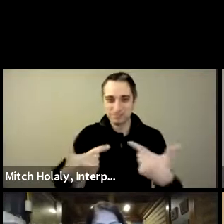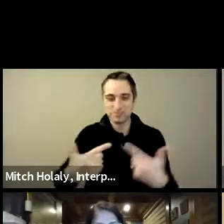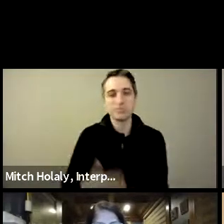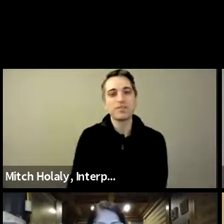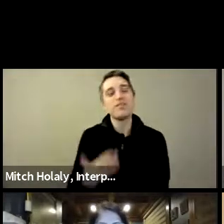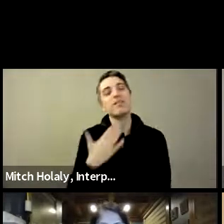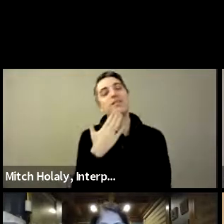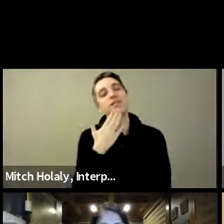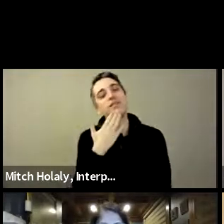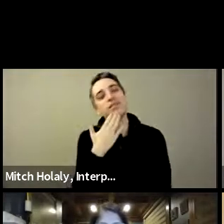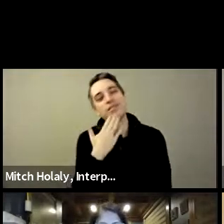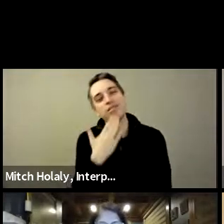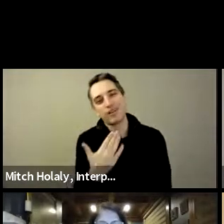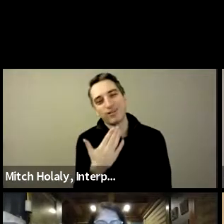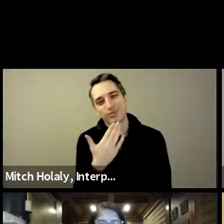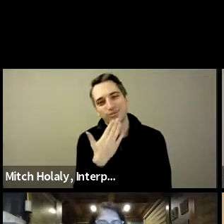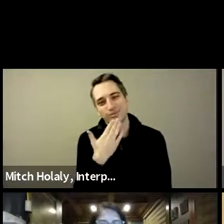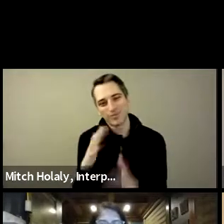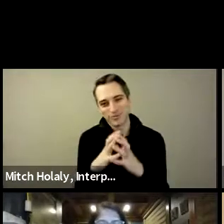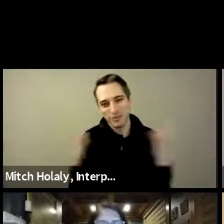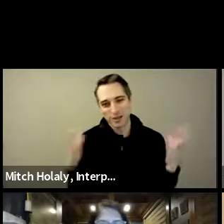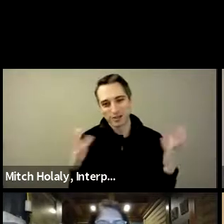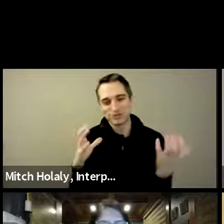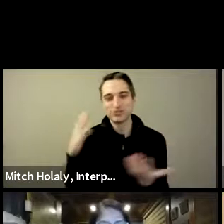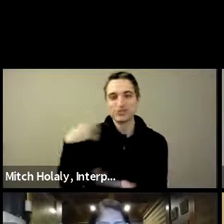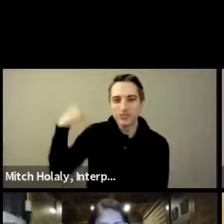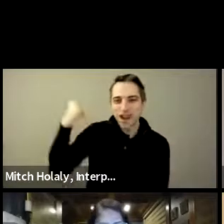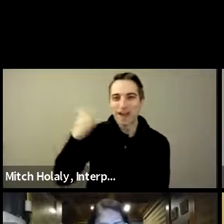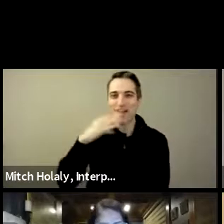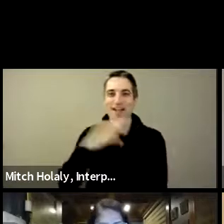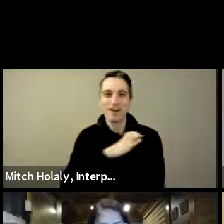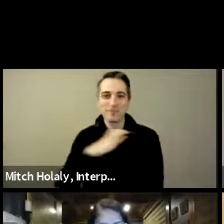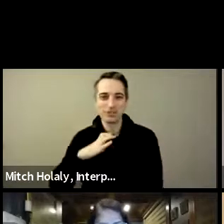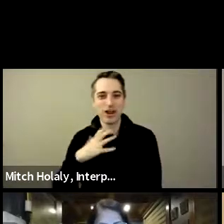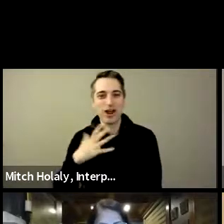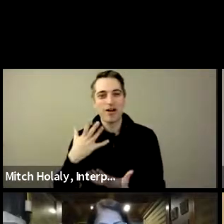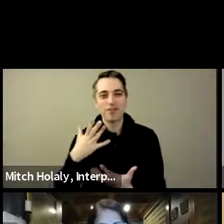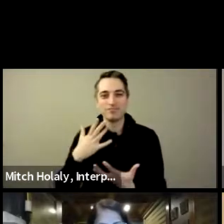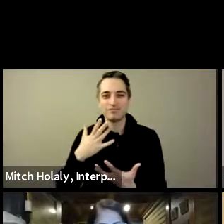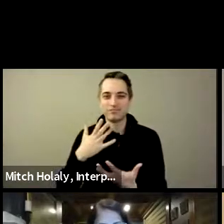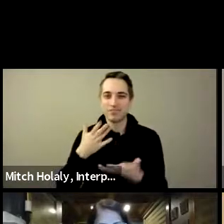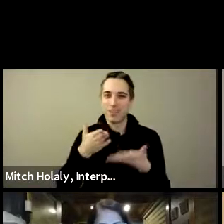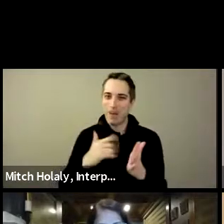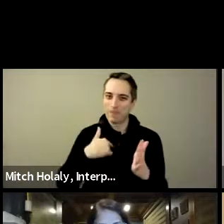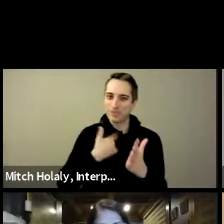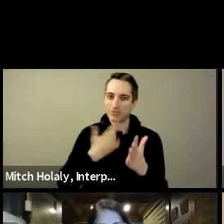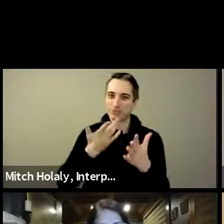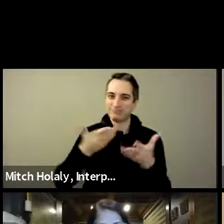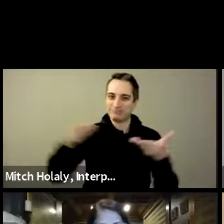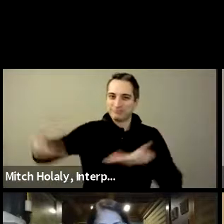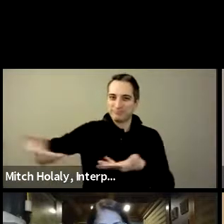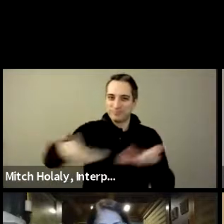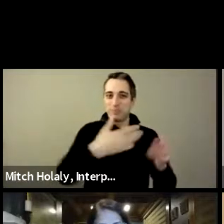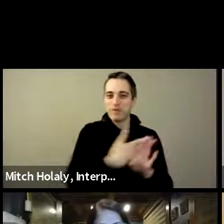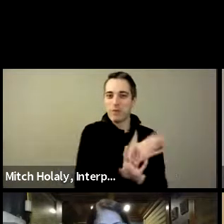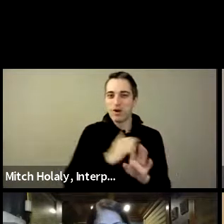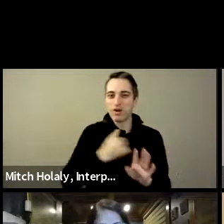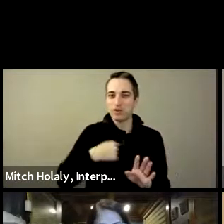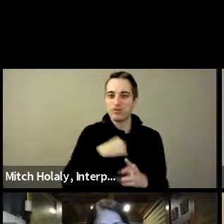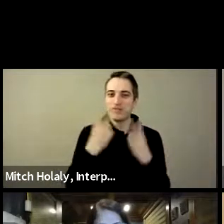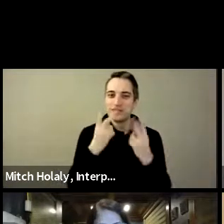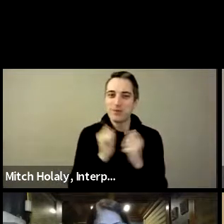really want to thank you so much for inviting me to offer greetings before you hear from our ethnic